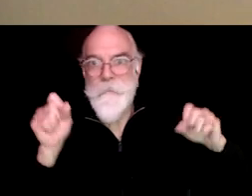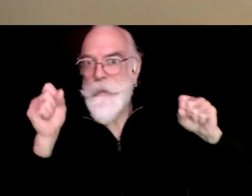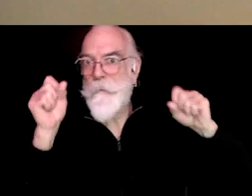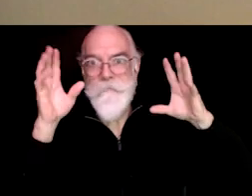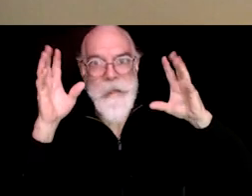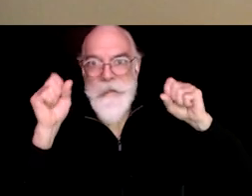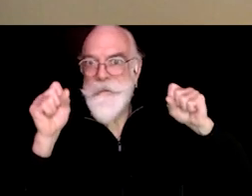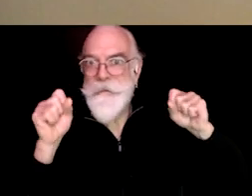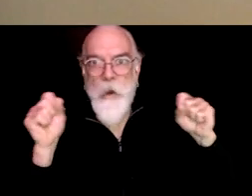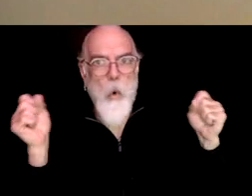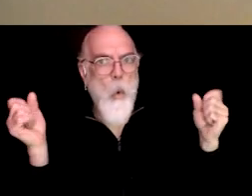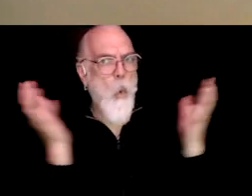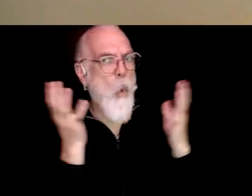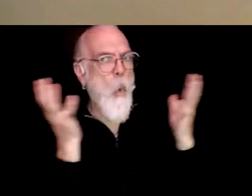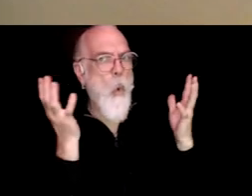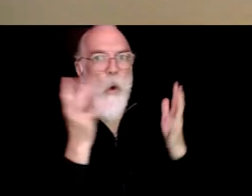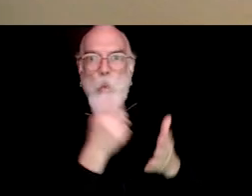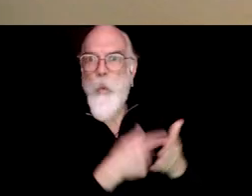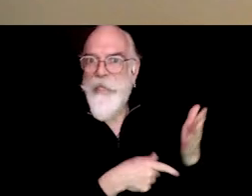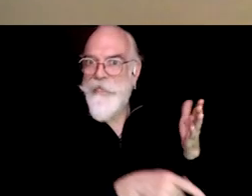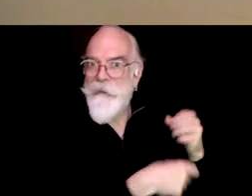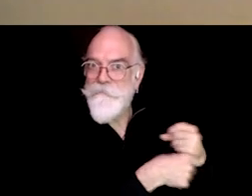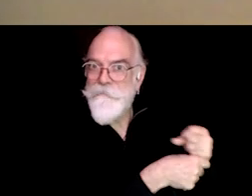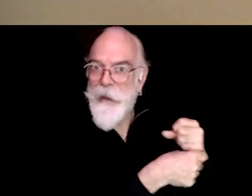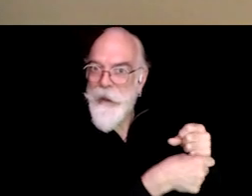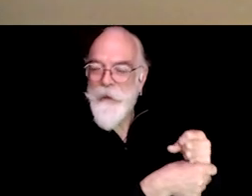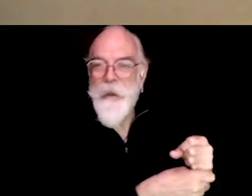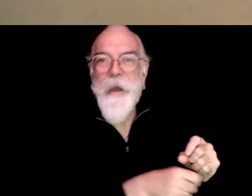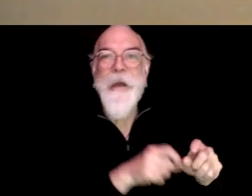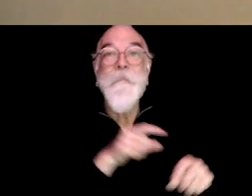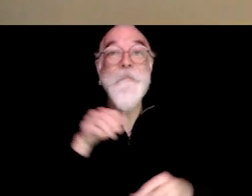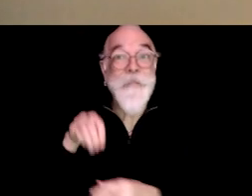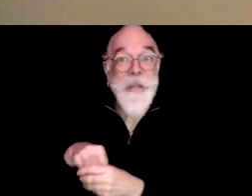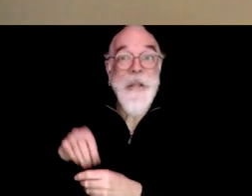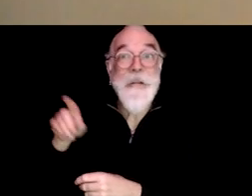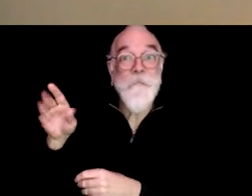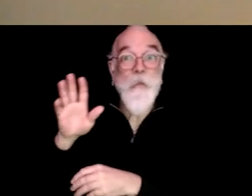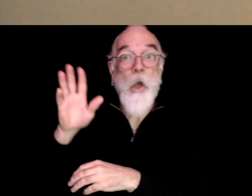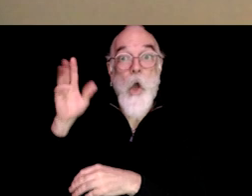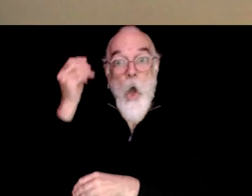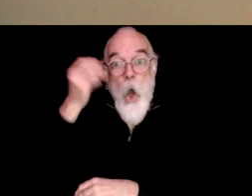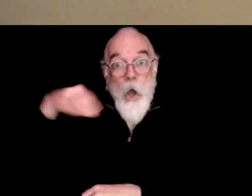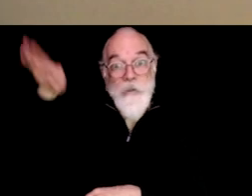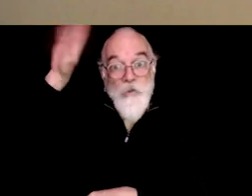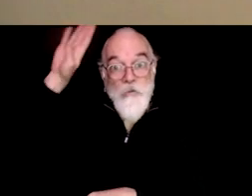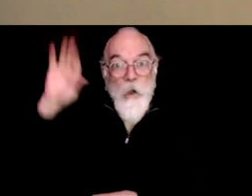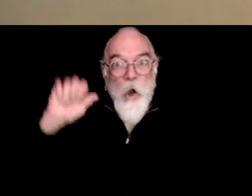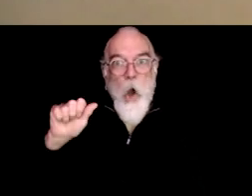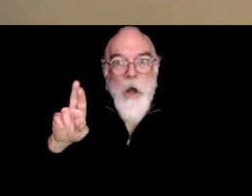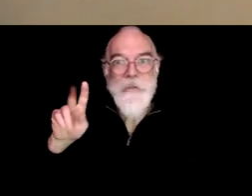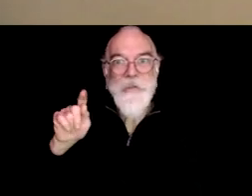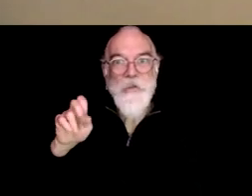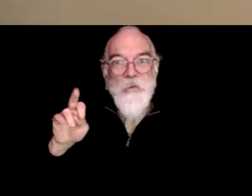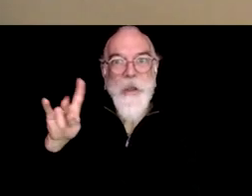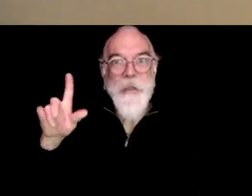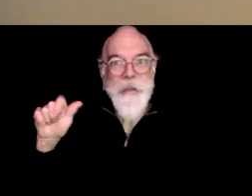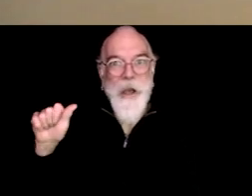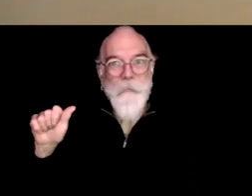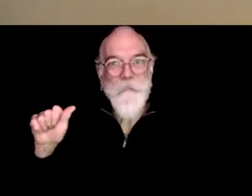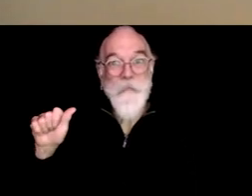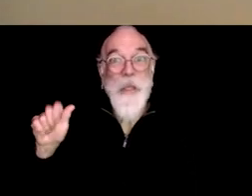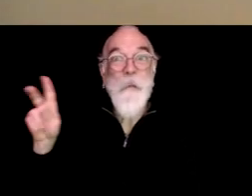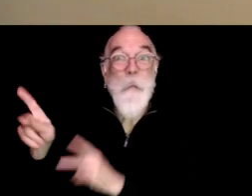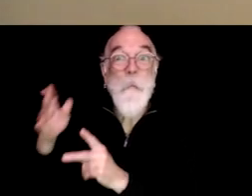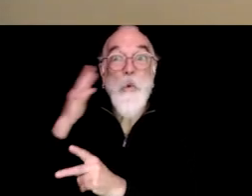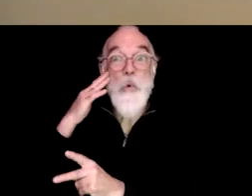and magnificent, whatever they were doing. But in Australia, the people know when a fire is